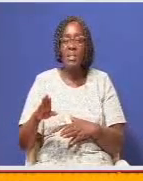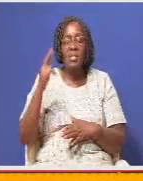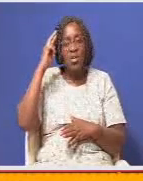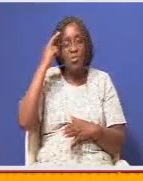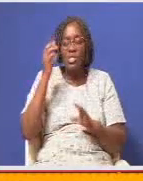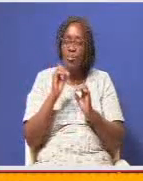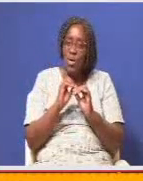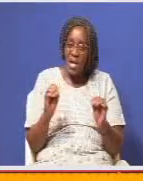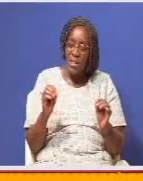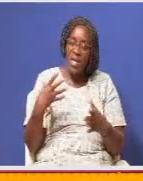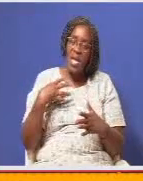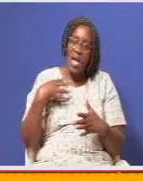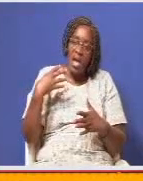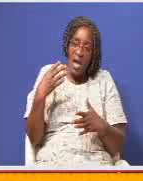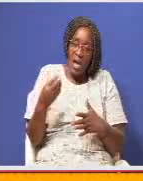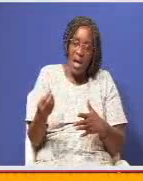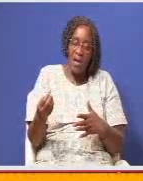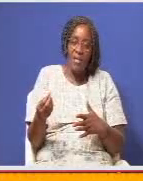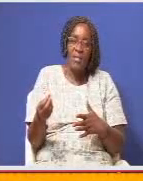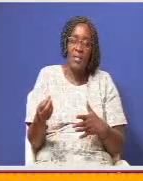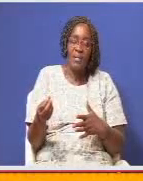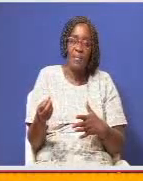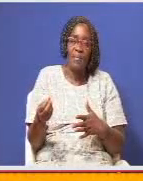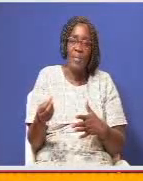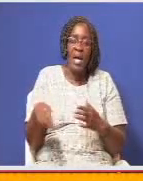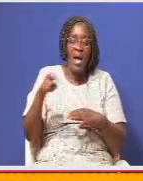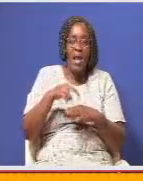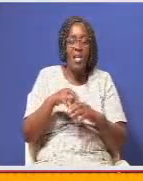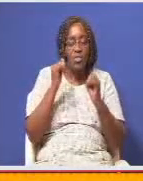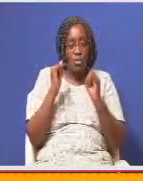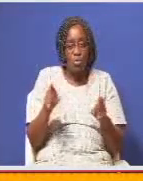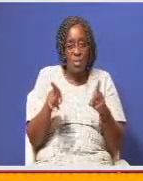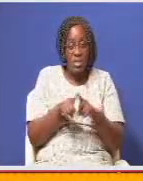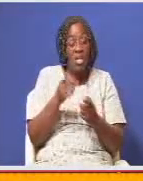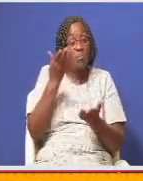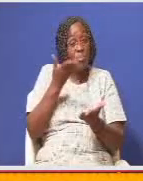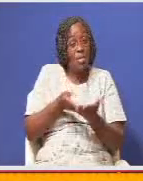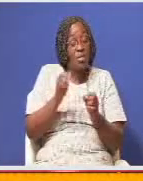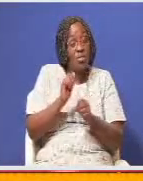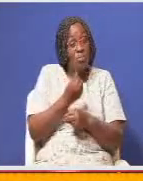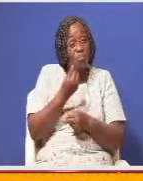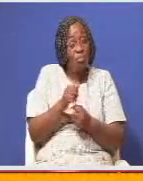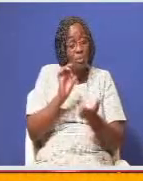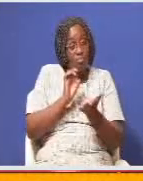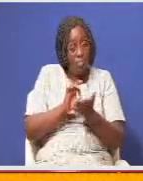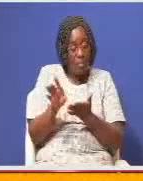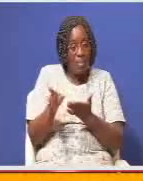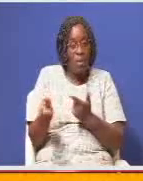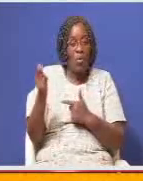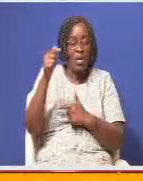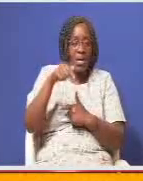unreasonable and parochial that a national issue like this one, they can withhold approval. And we are coming to this